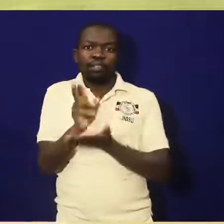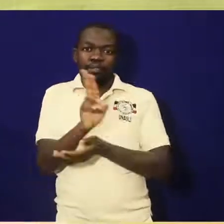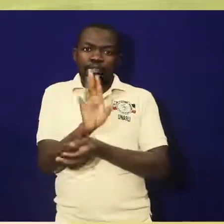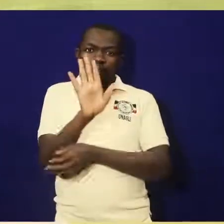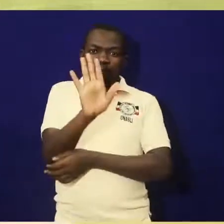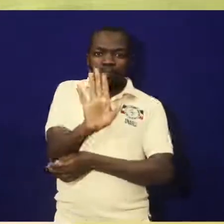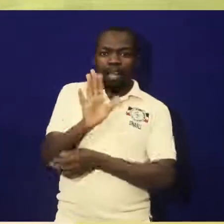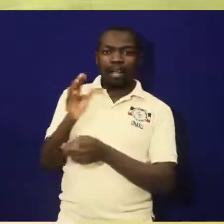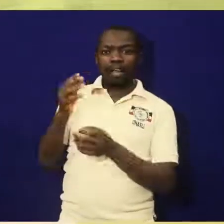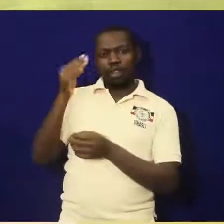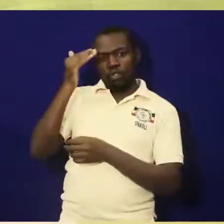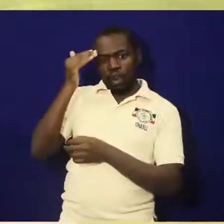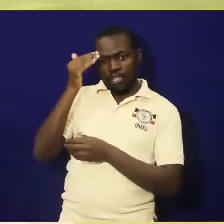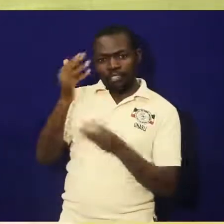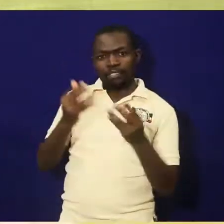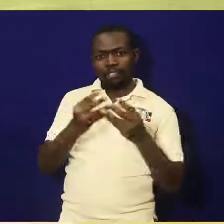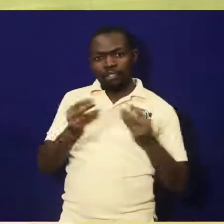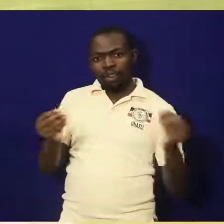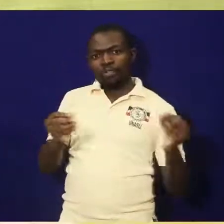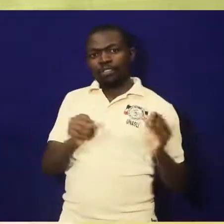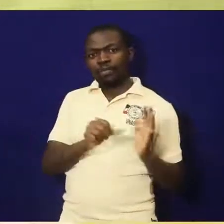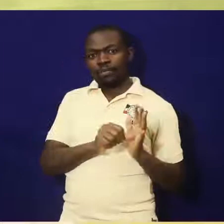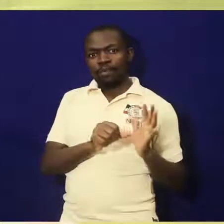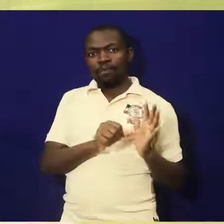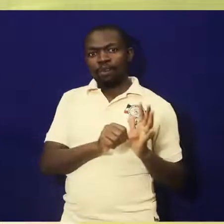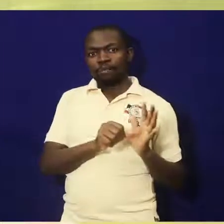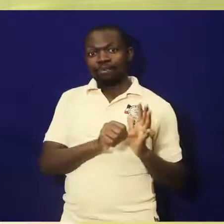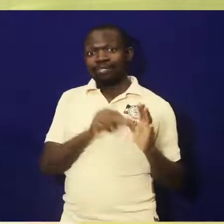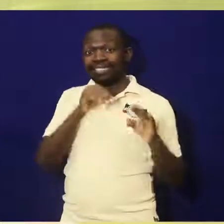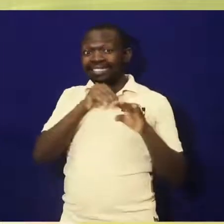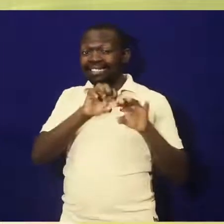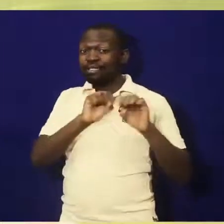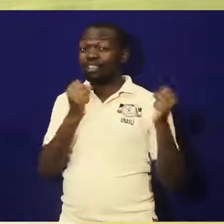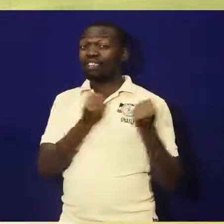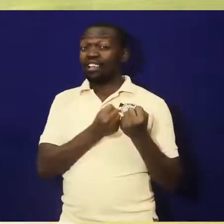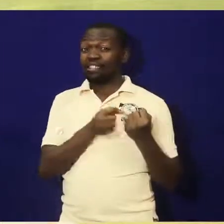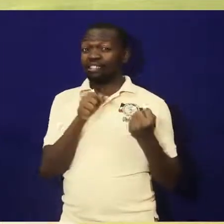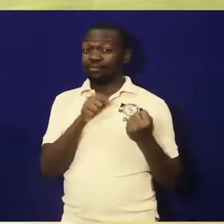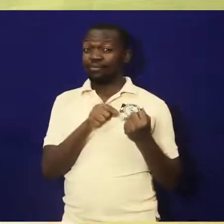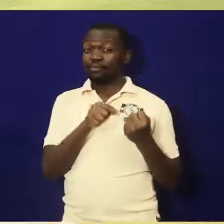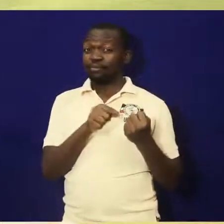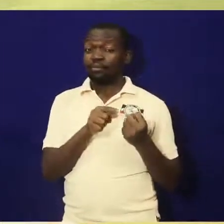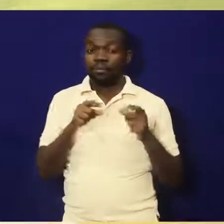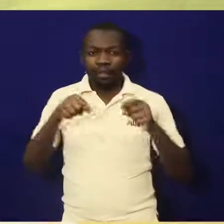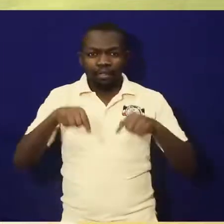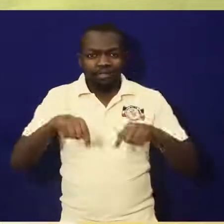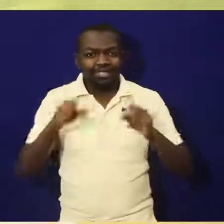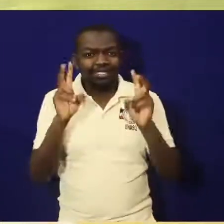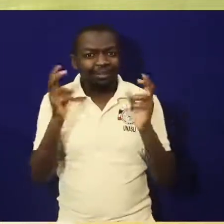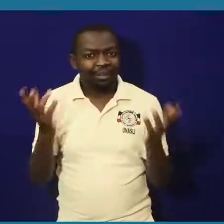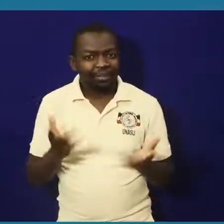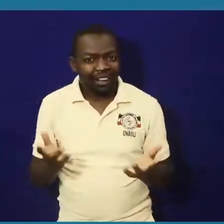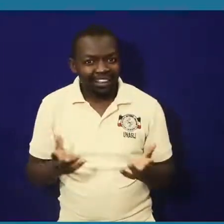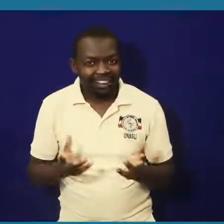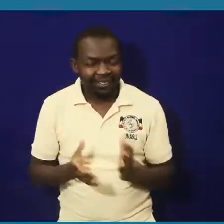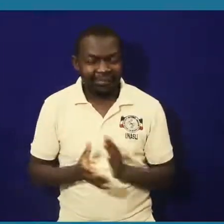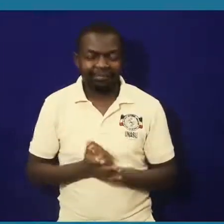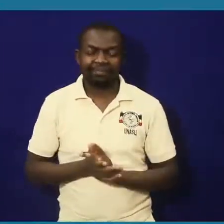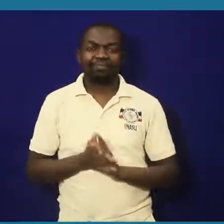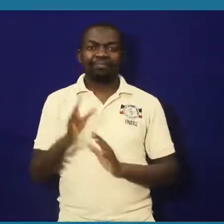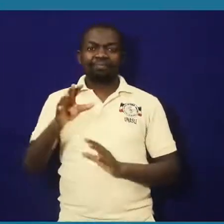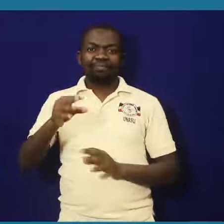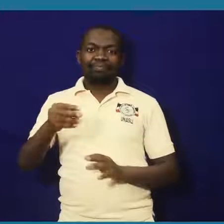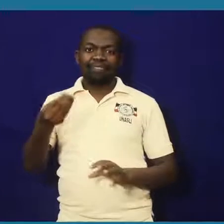in solving the problems of society. So today's topic is called